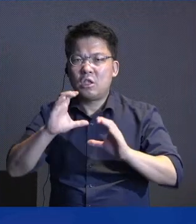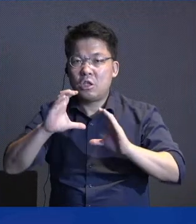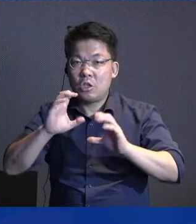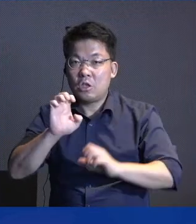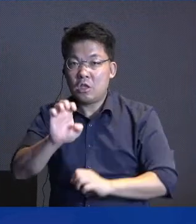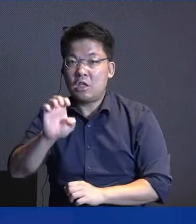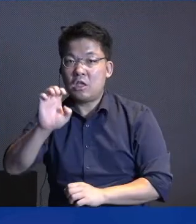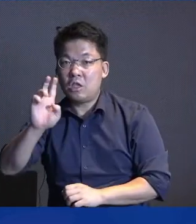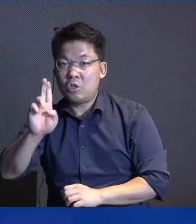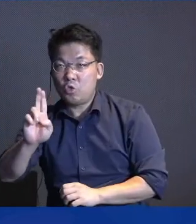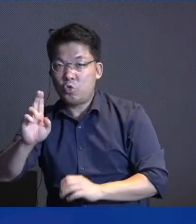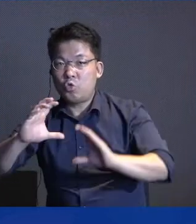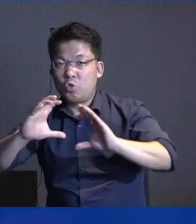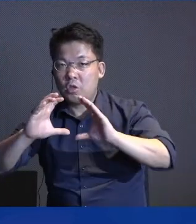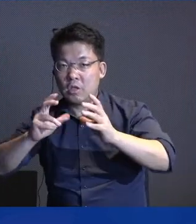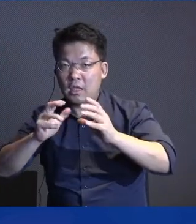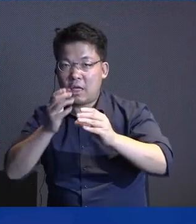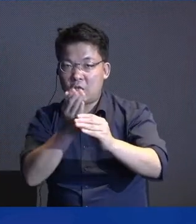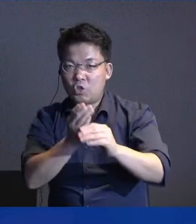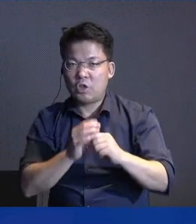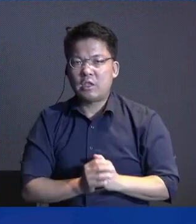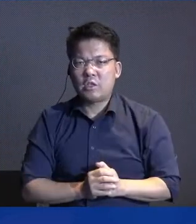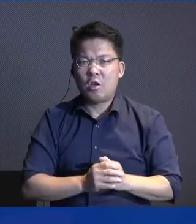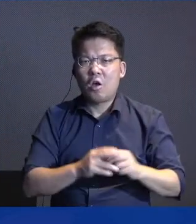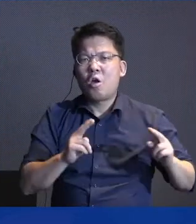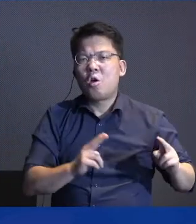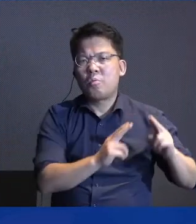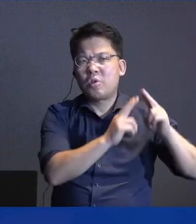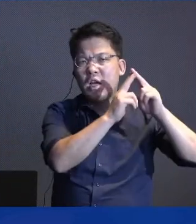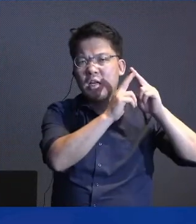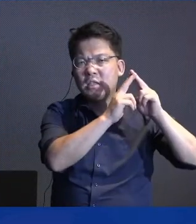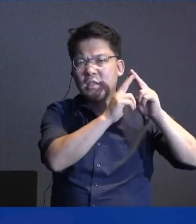Germany, which is above the average of 6%.